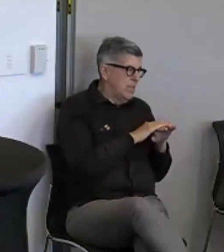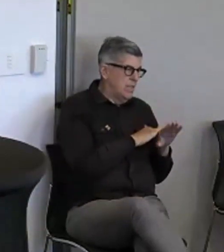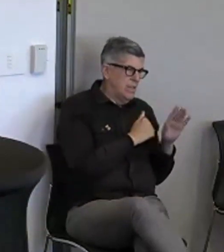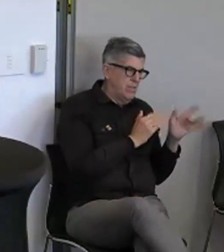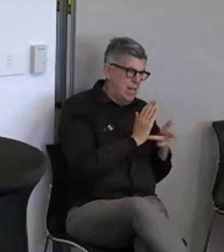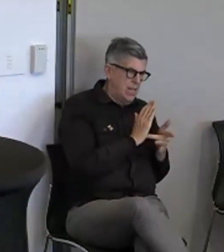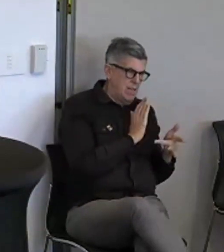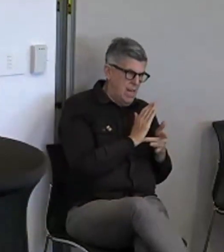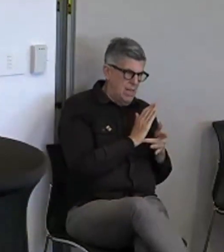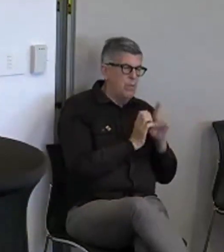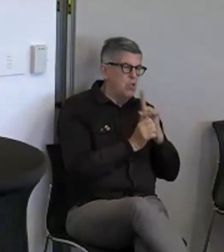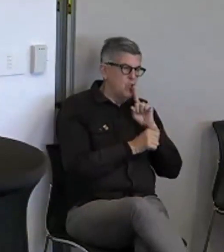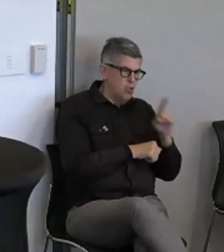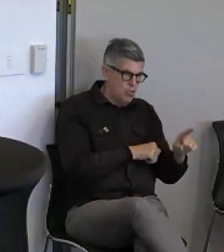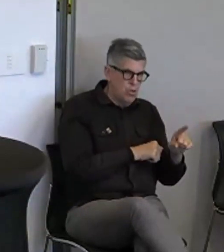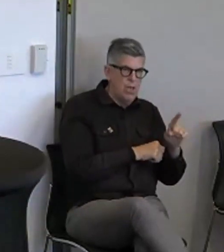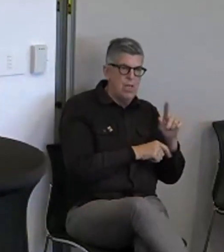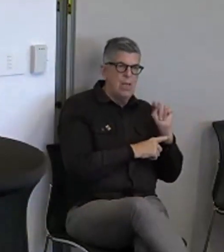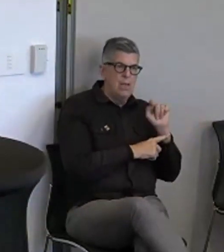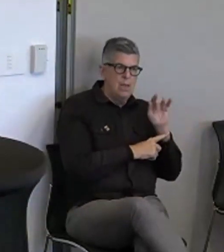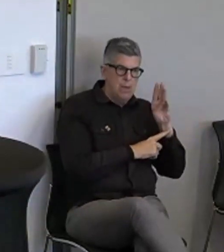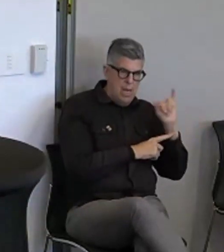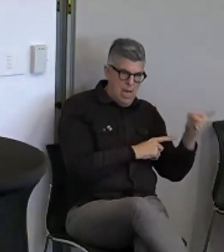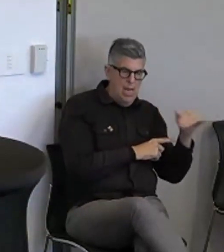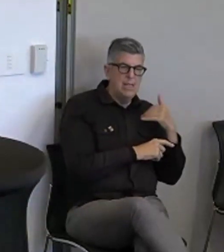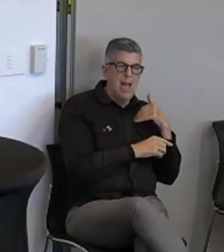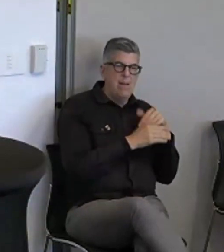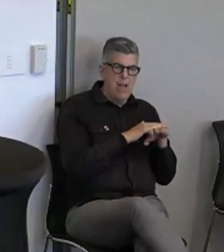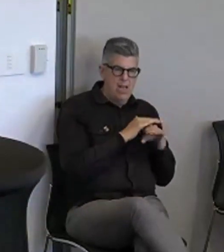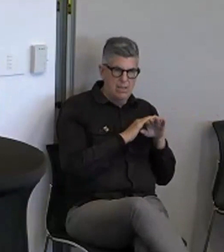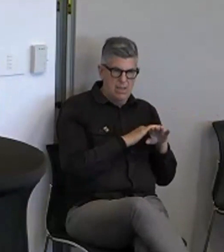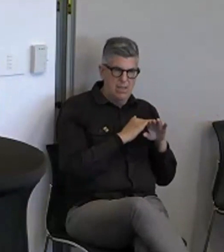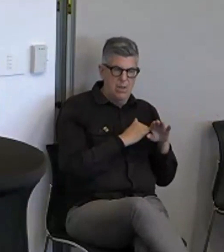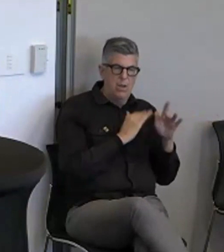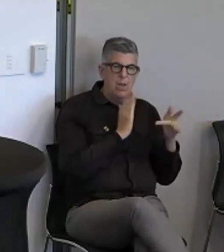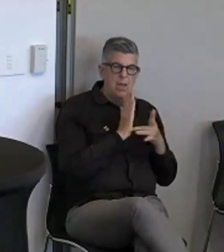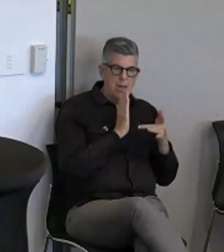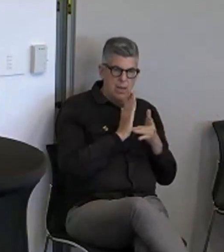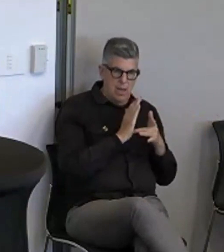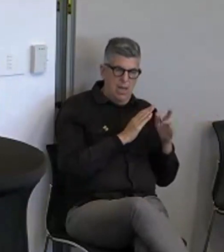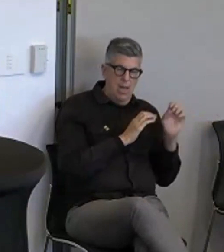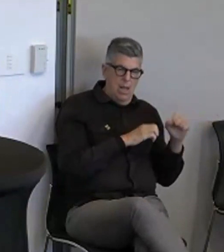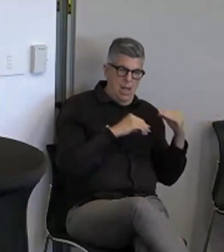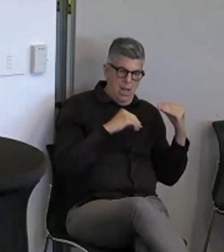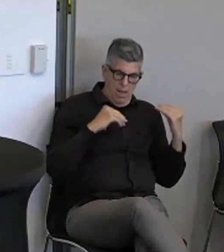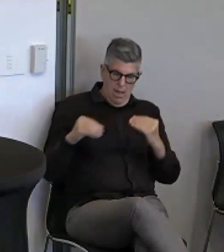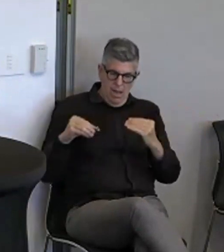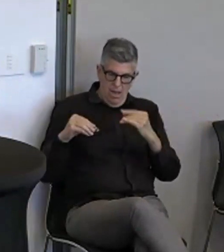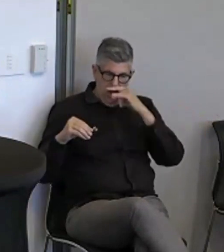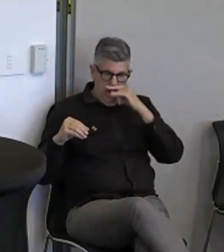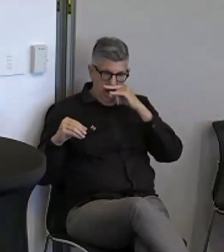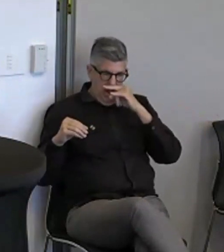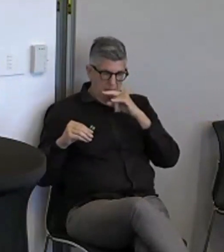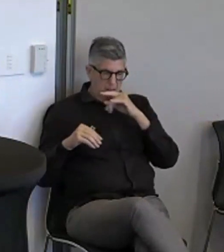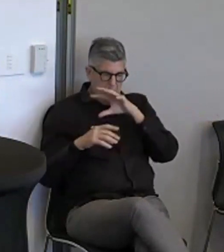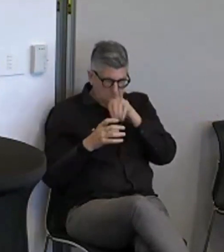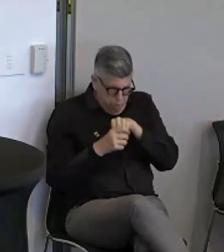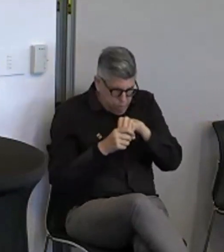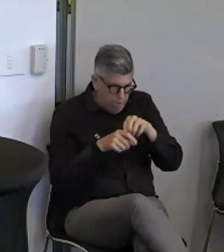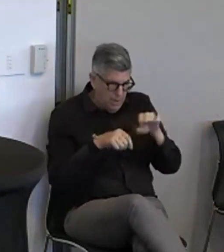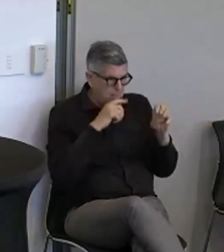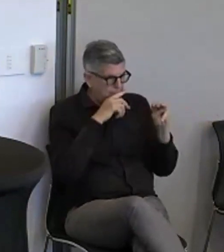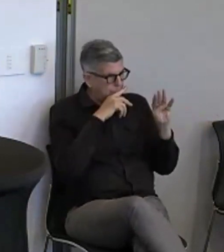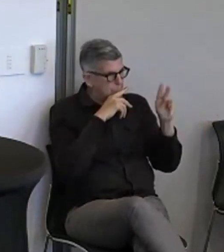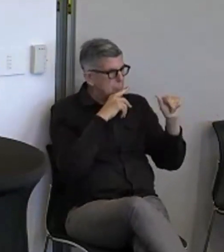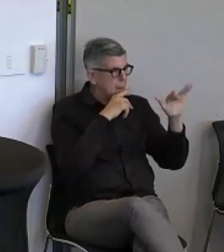doing is making sure TVIs have access to the technology that they need to learn in order to teach the kids, including embossers and braille